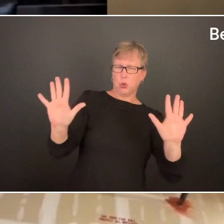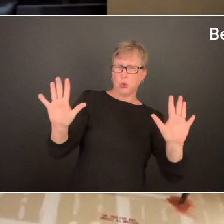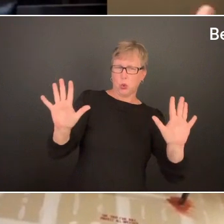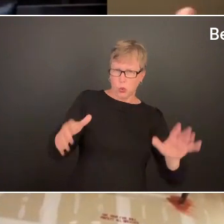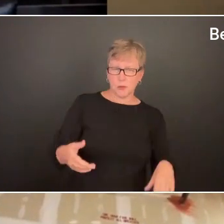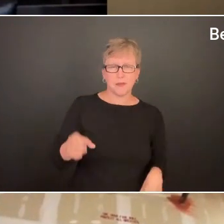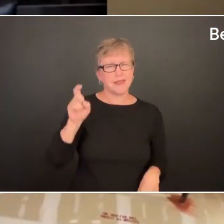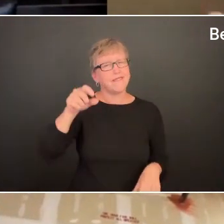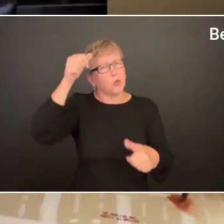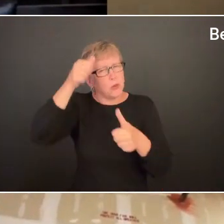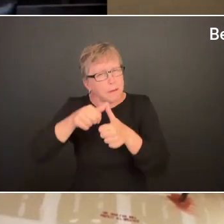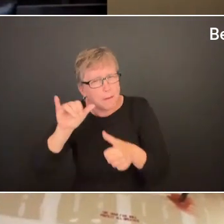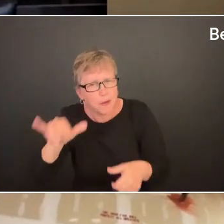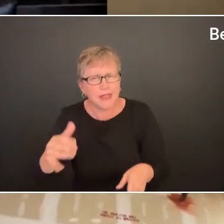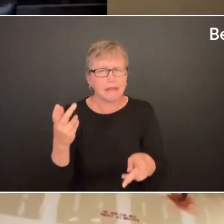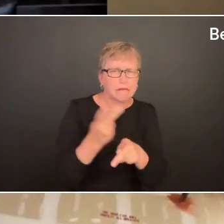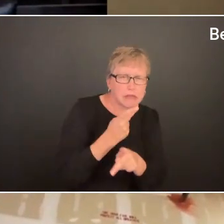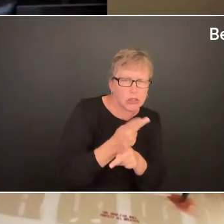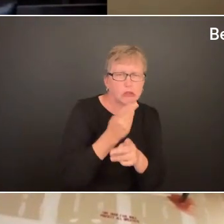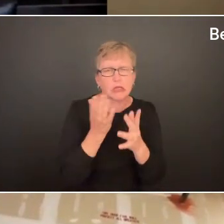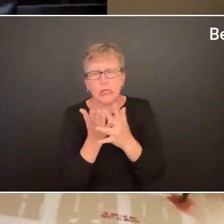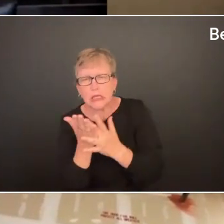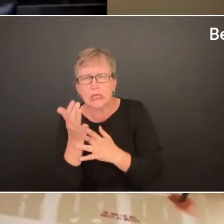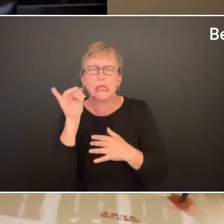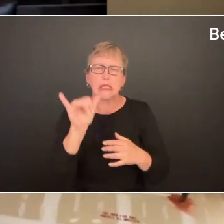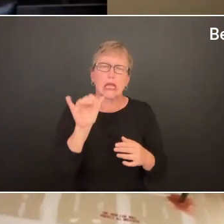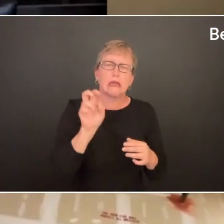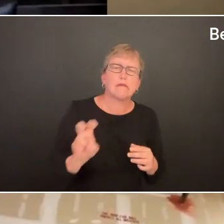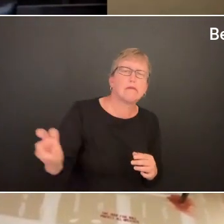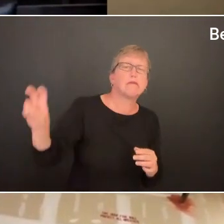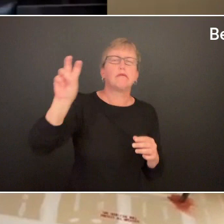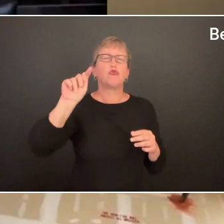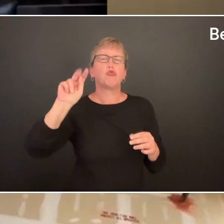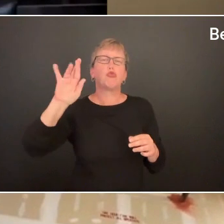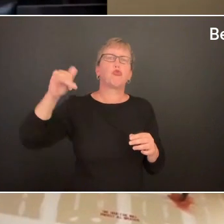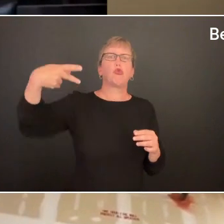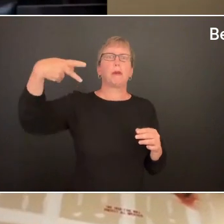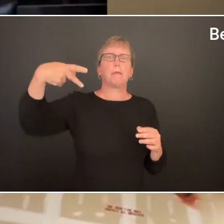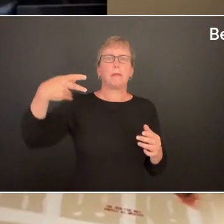So that's just something to keep in mind and to work with and to